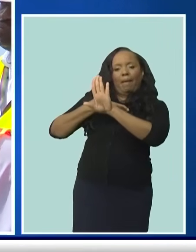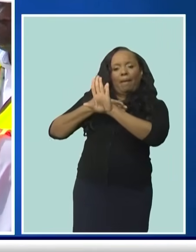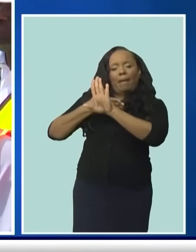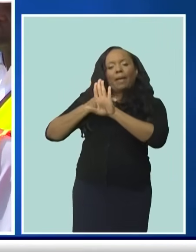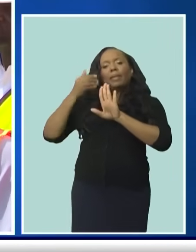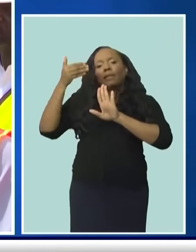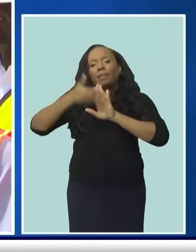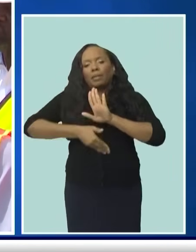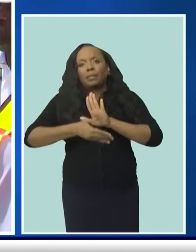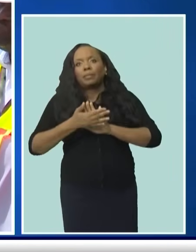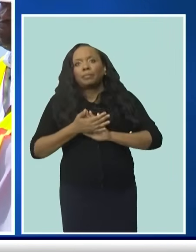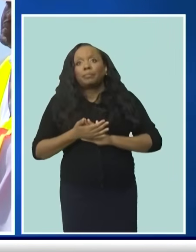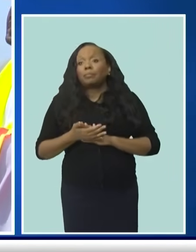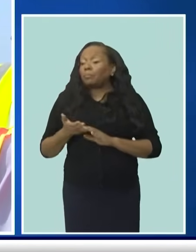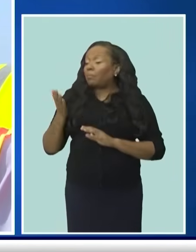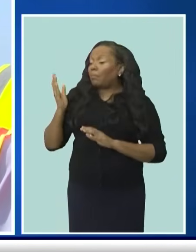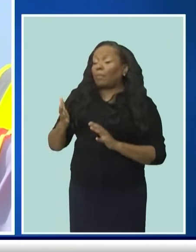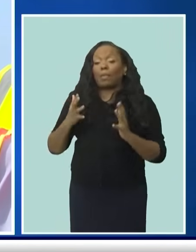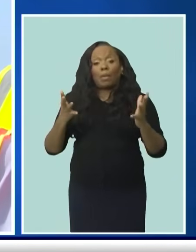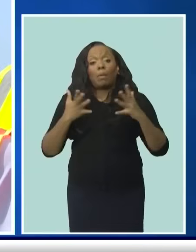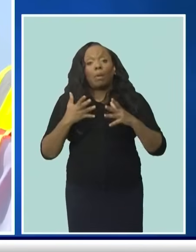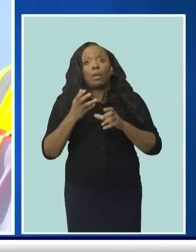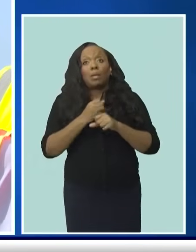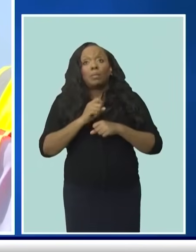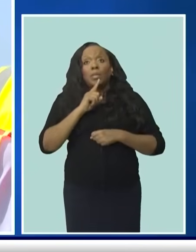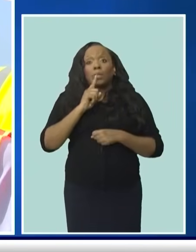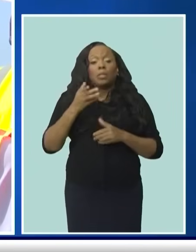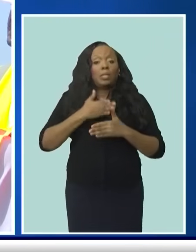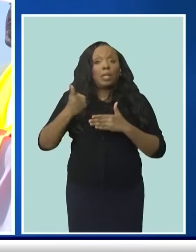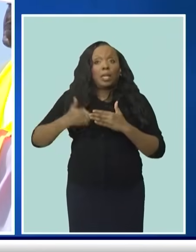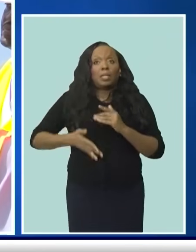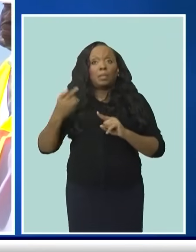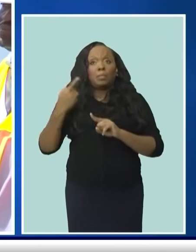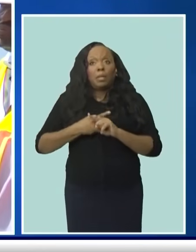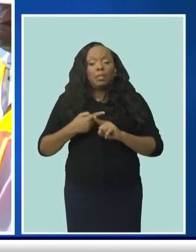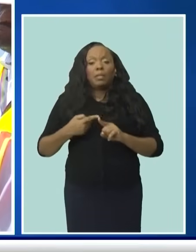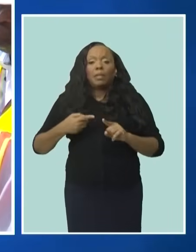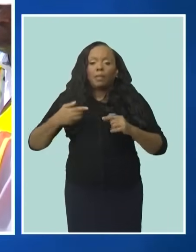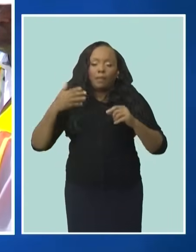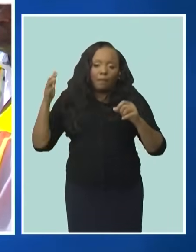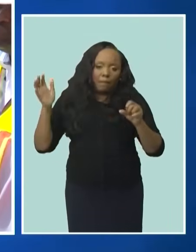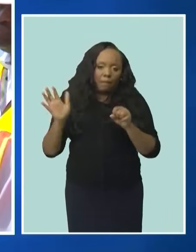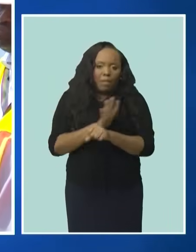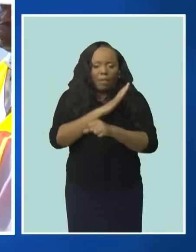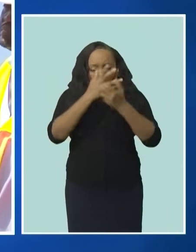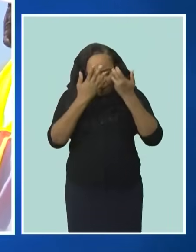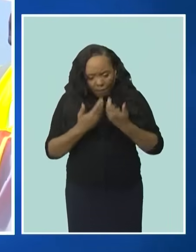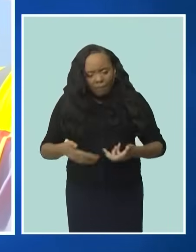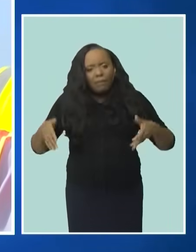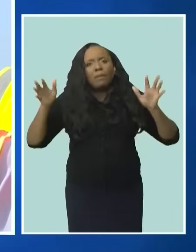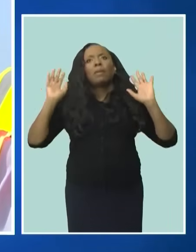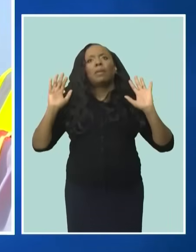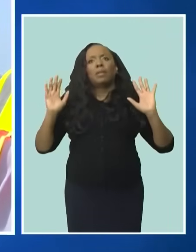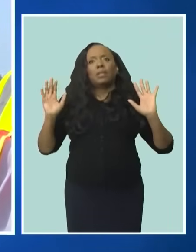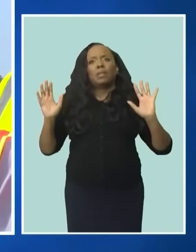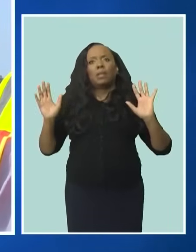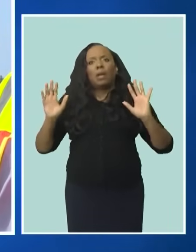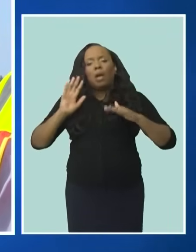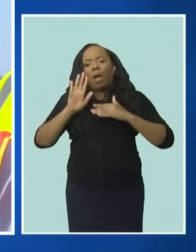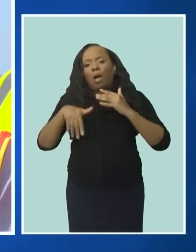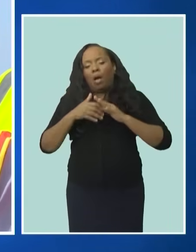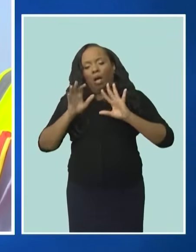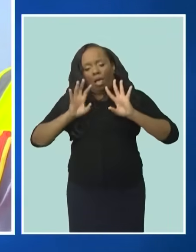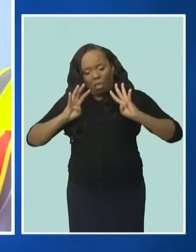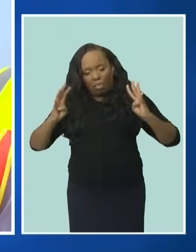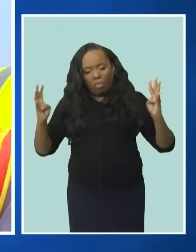want to have that fully complete for the end of this month, with then the inner and the retraction of the road